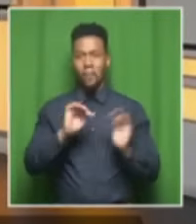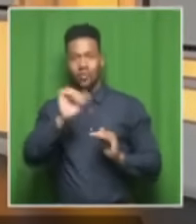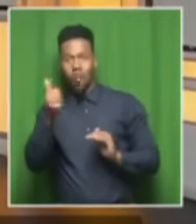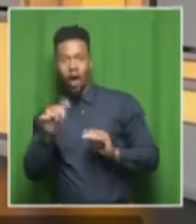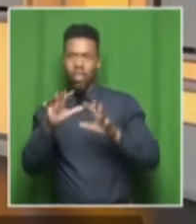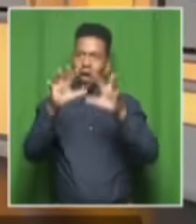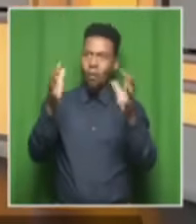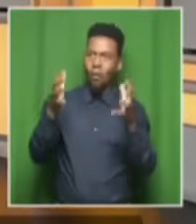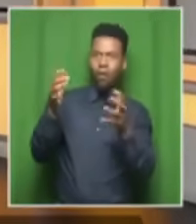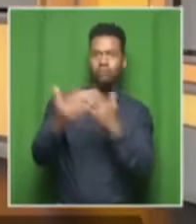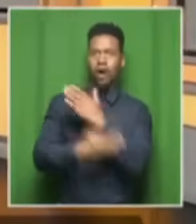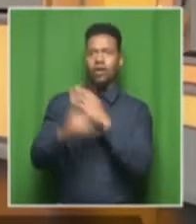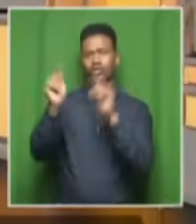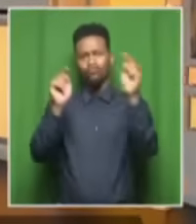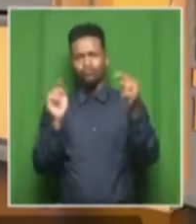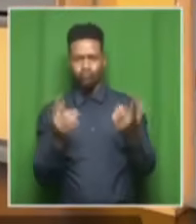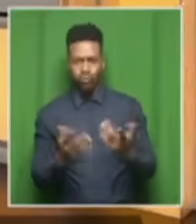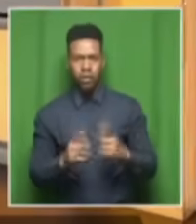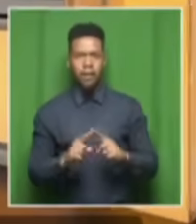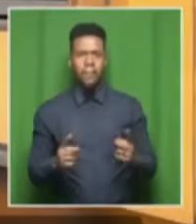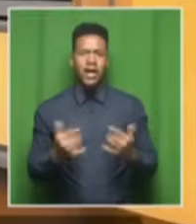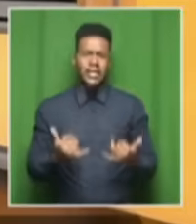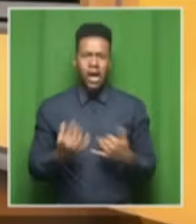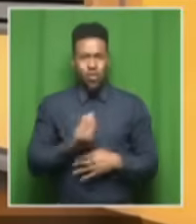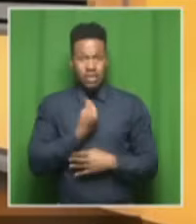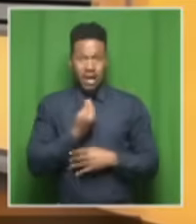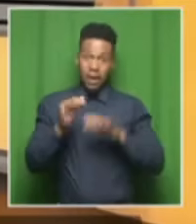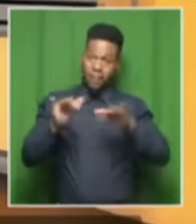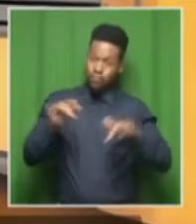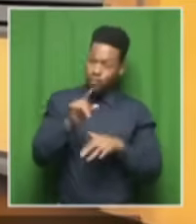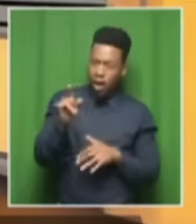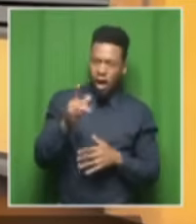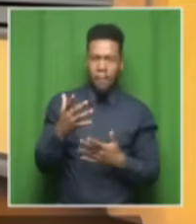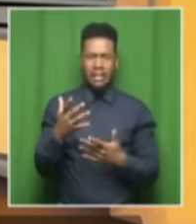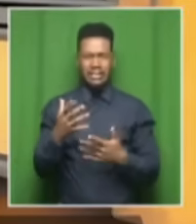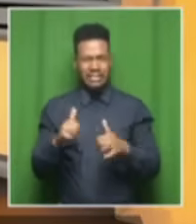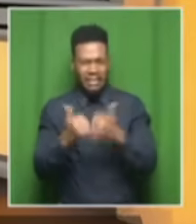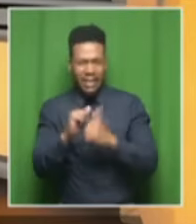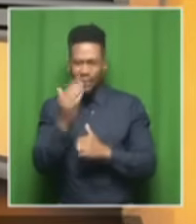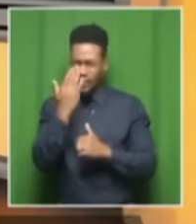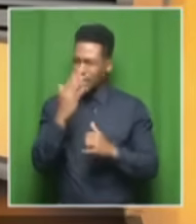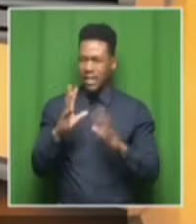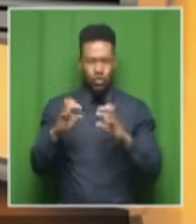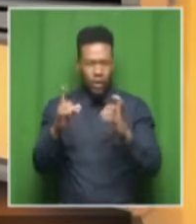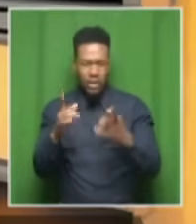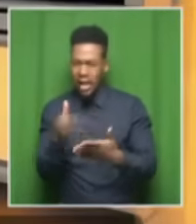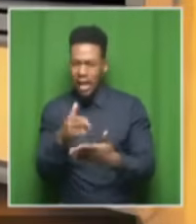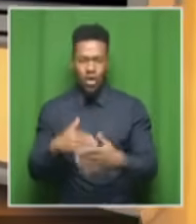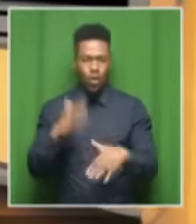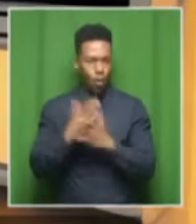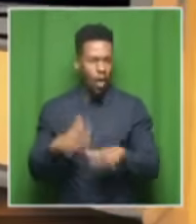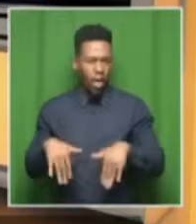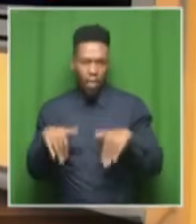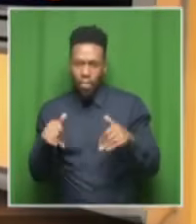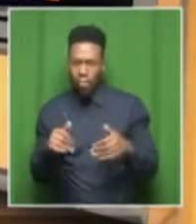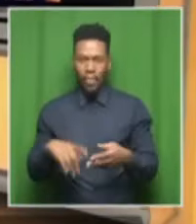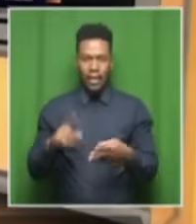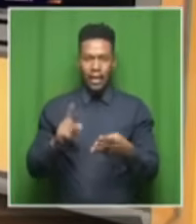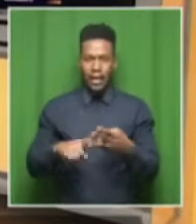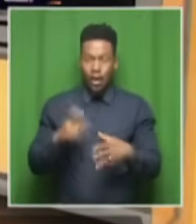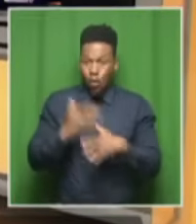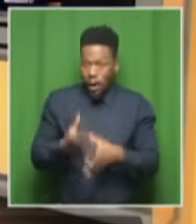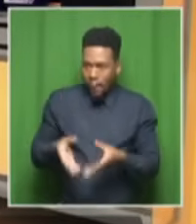but that the young bear the brunt of many of the issues with funding crises, education, there's no jobs. When you do finally get a job, you got to look after